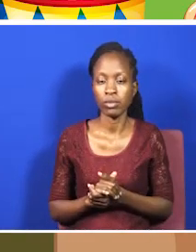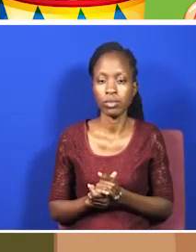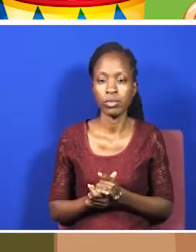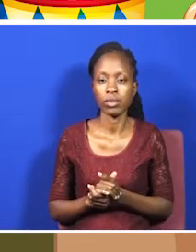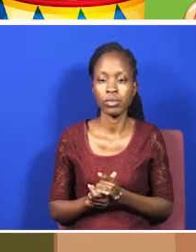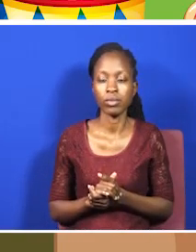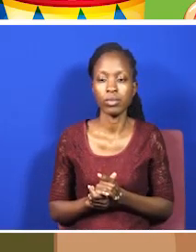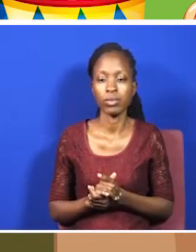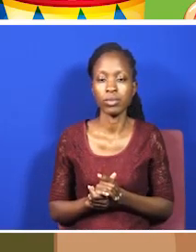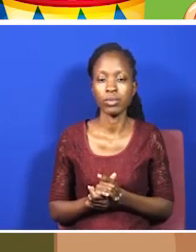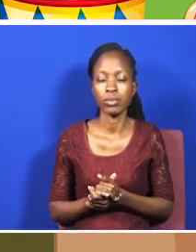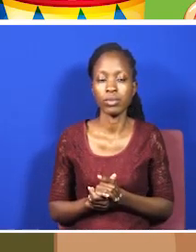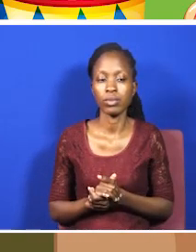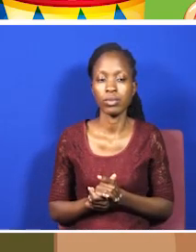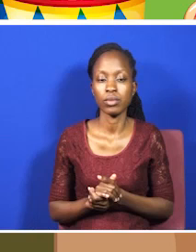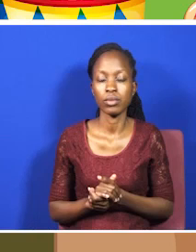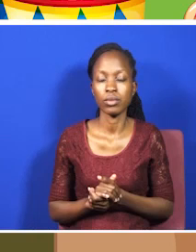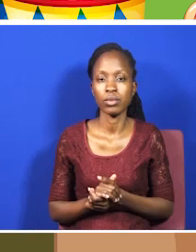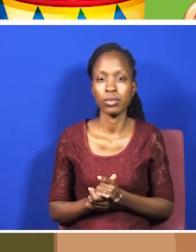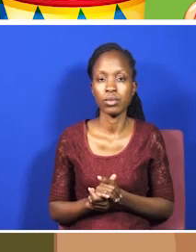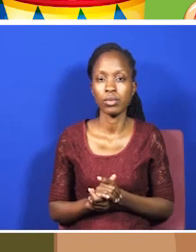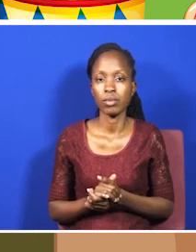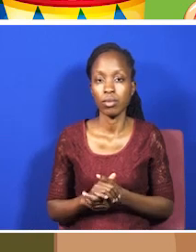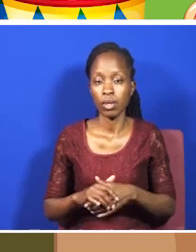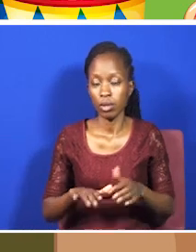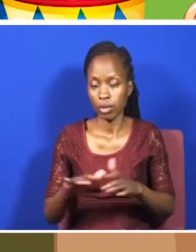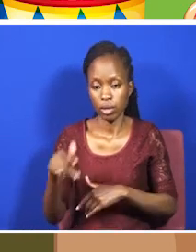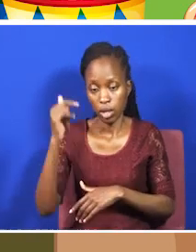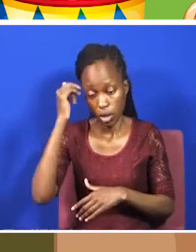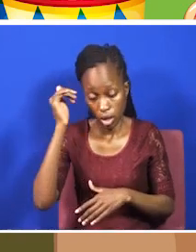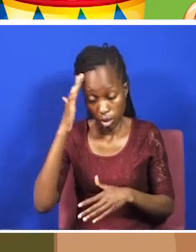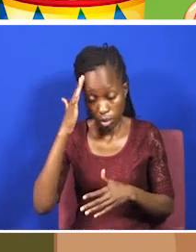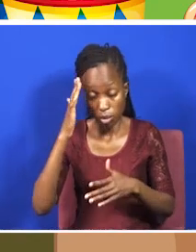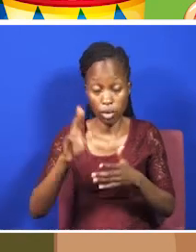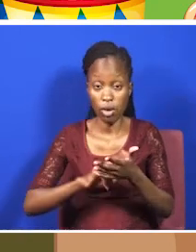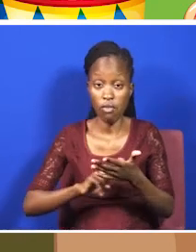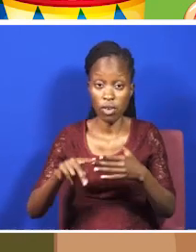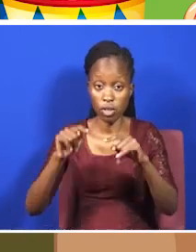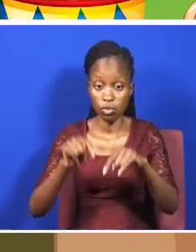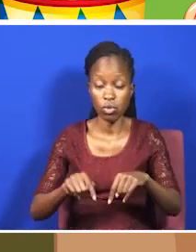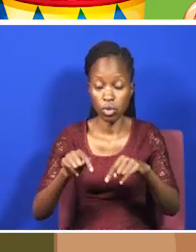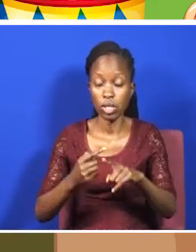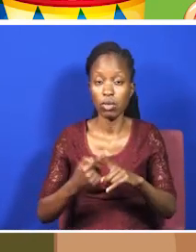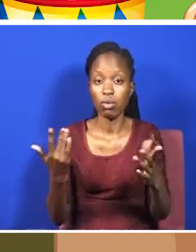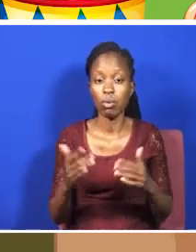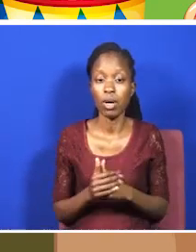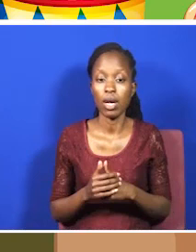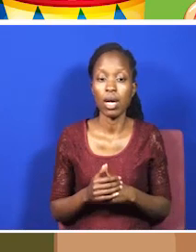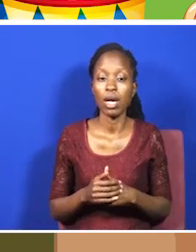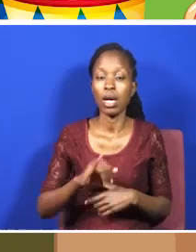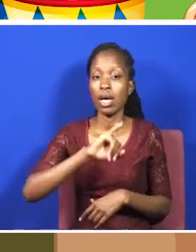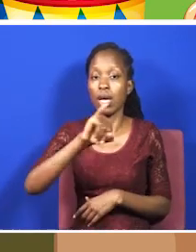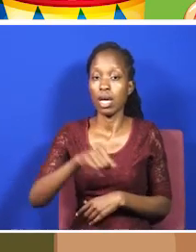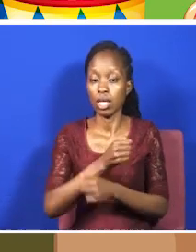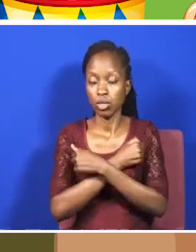you. All right, boys and girls? Amen. And so, boys and girls, our memory verse